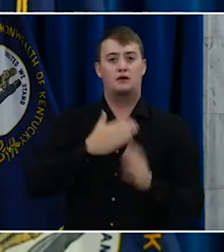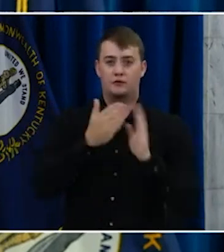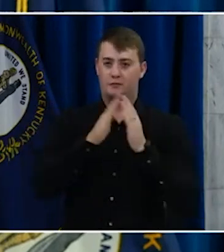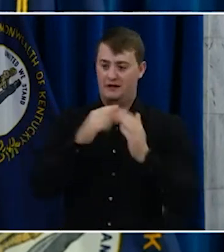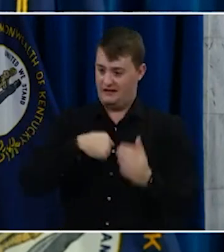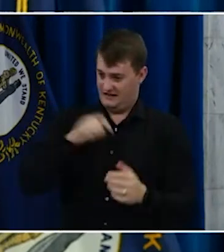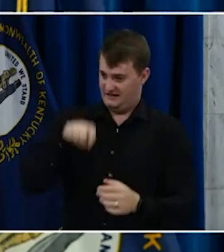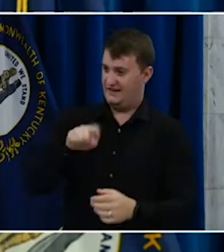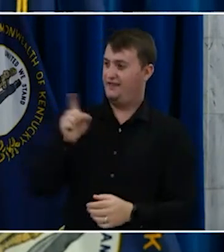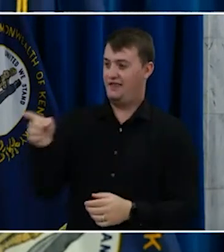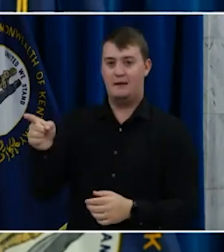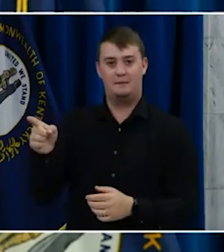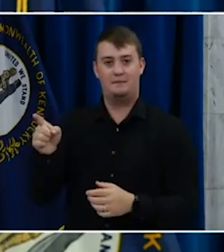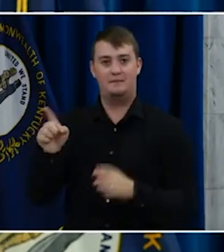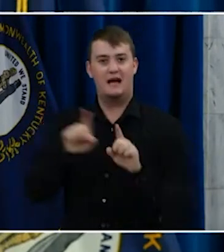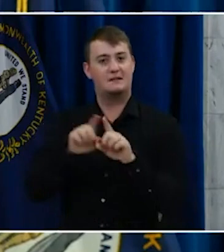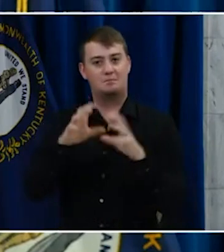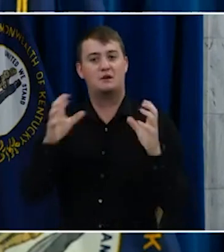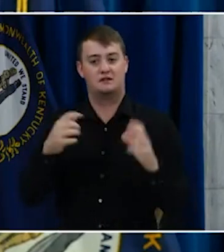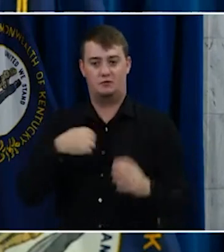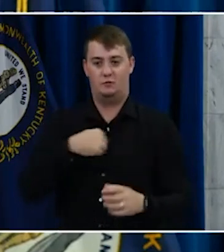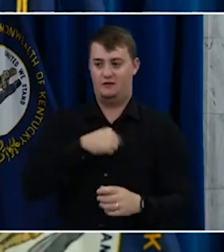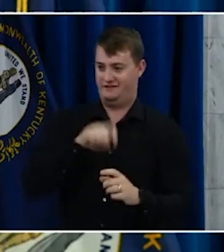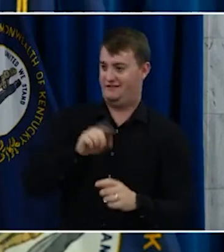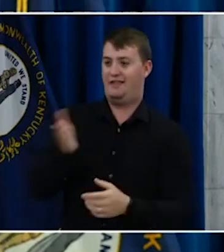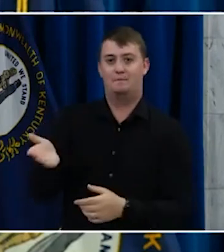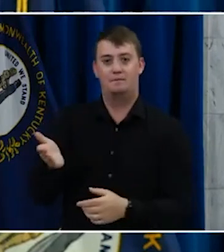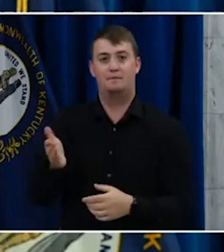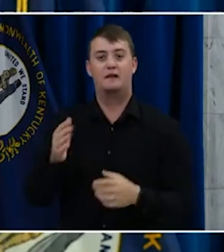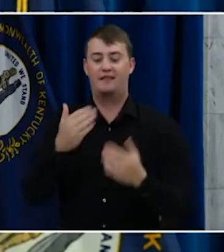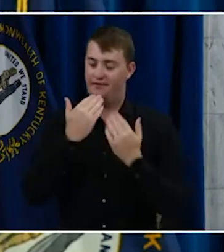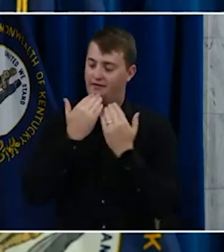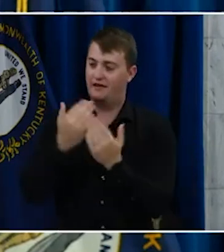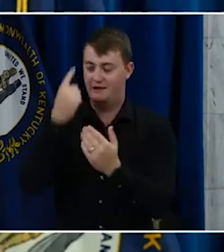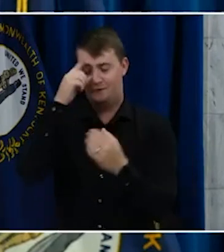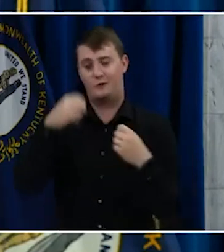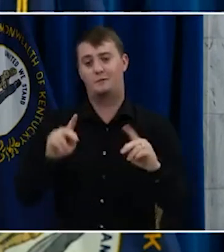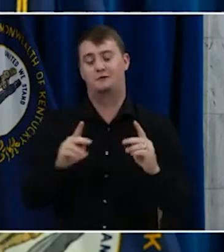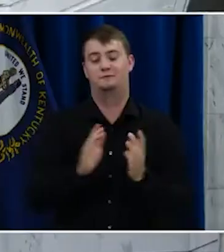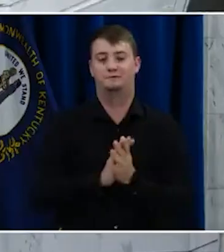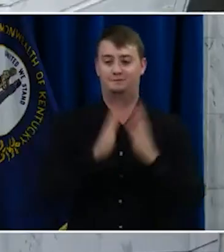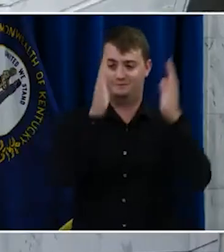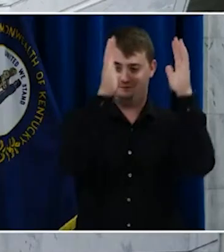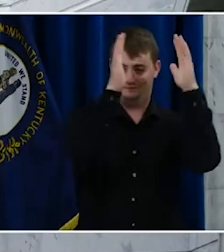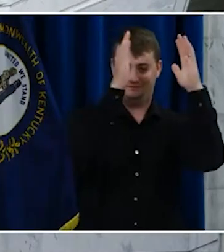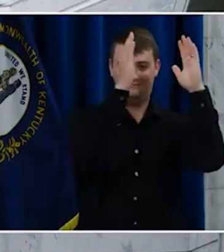as much as they need me. So thank you for this opportunity.